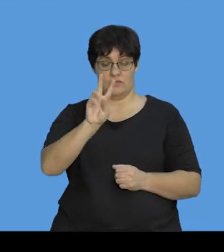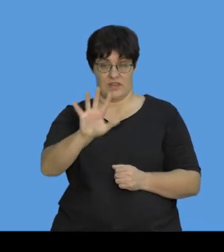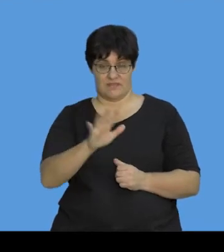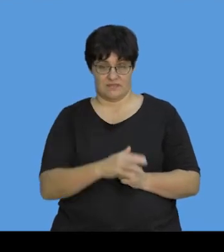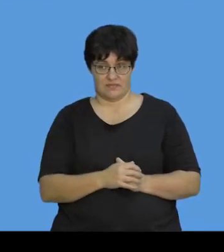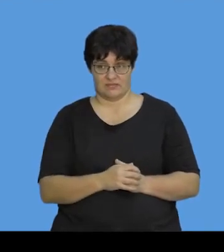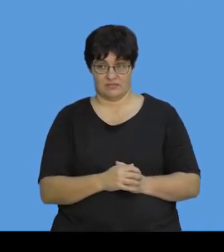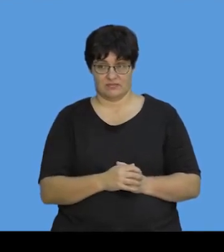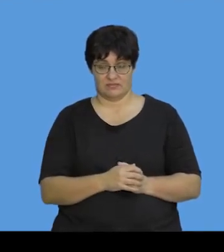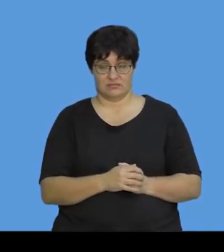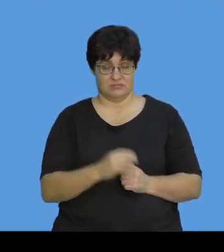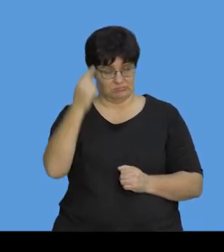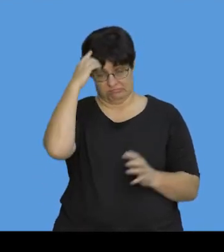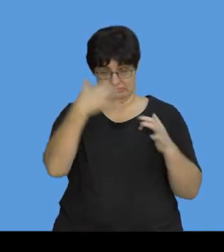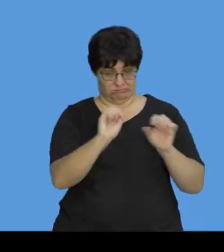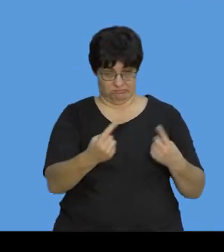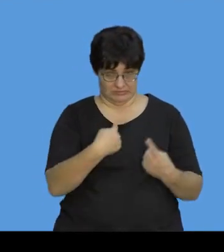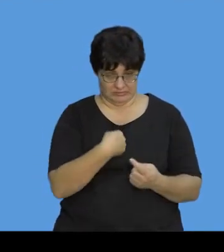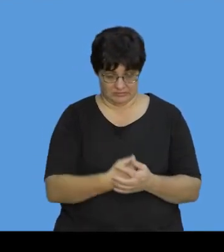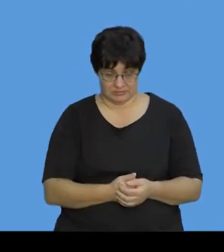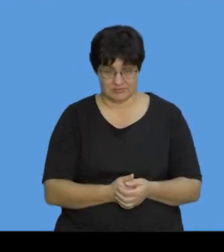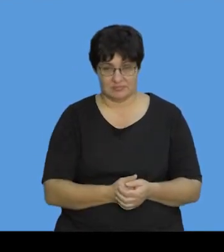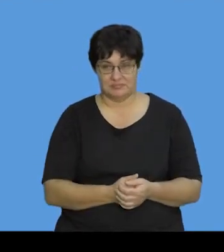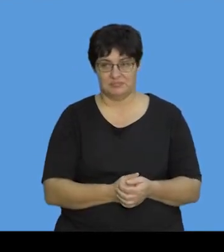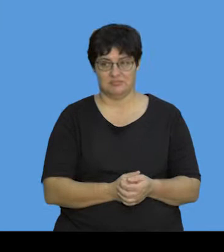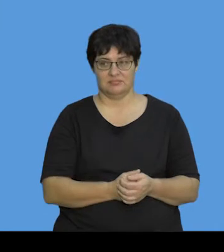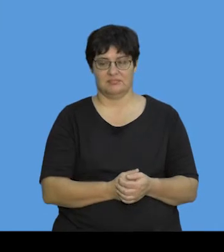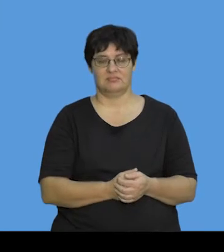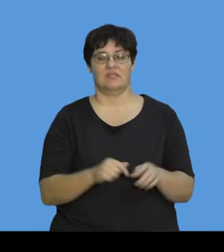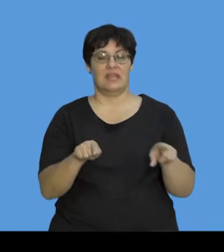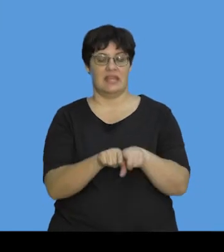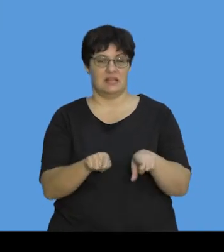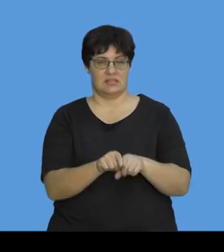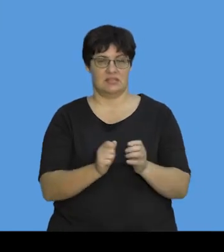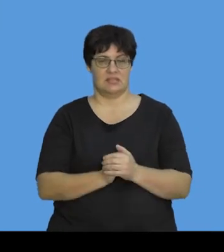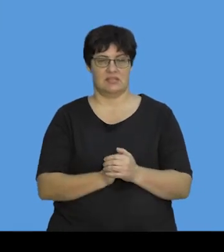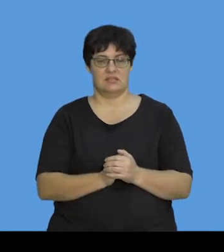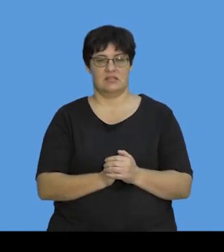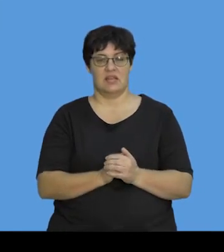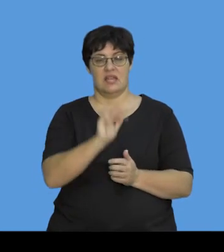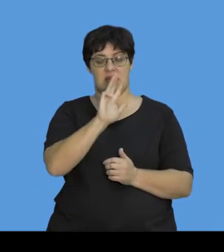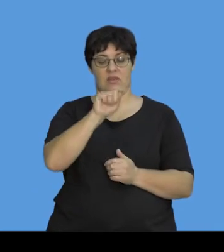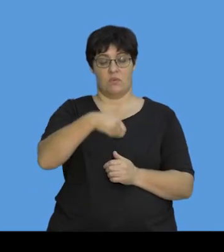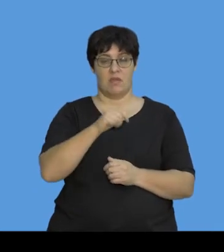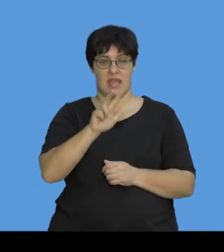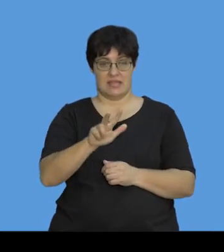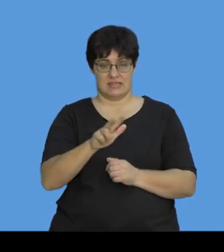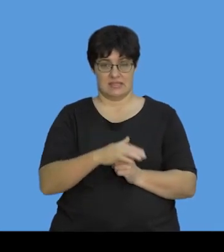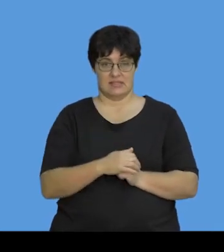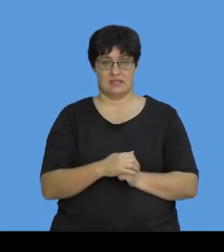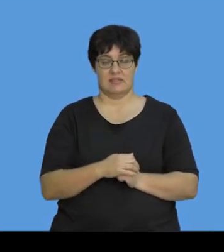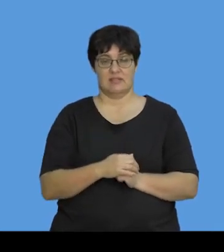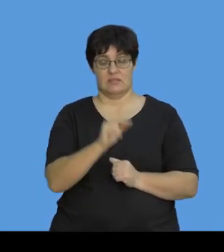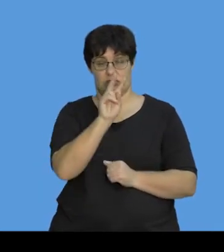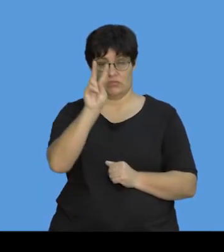2,225. Definitely can't do that in my head. We're going to have 2 times 9,8.